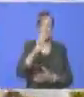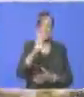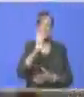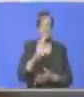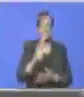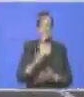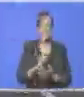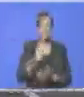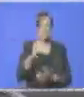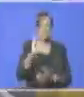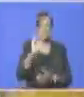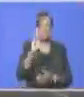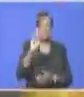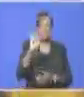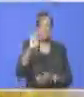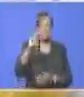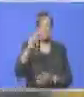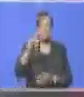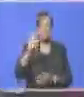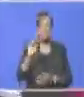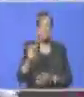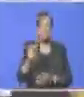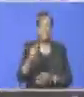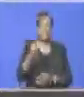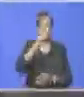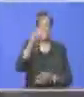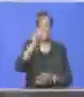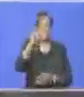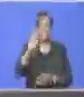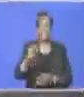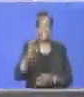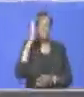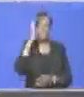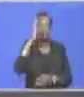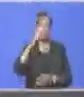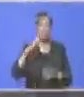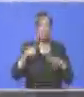40.44 points. Now ZNS News will have a complete breakdown of the results in a later newscast.